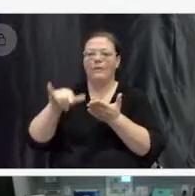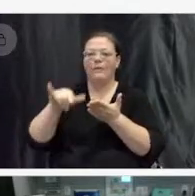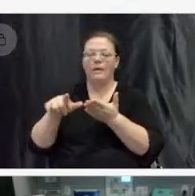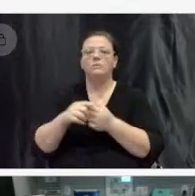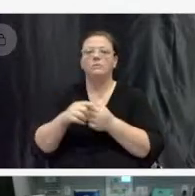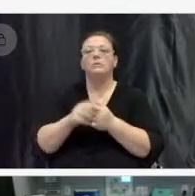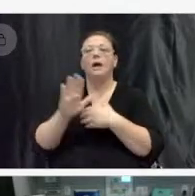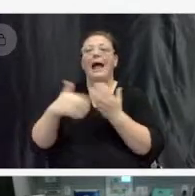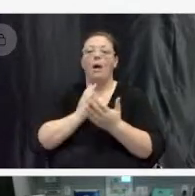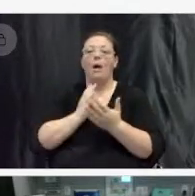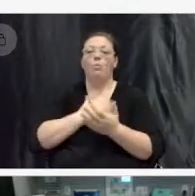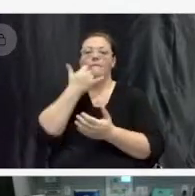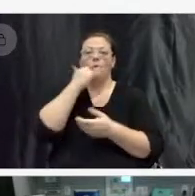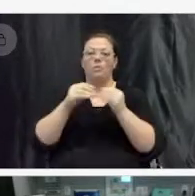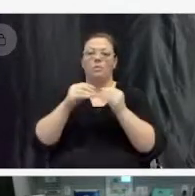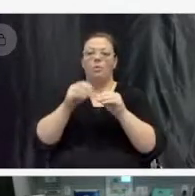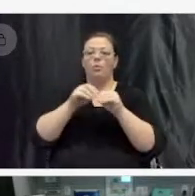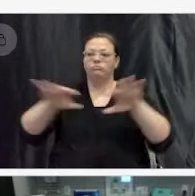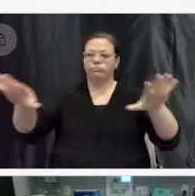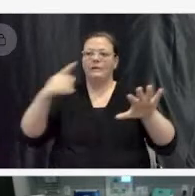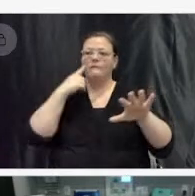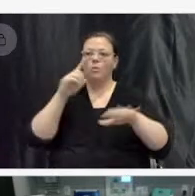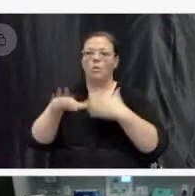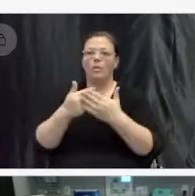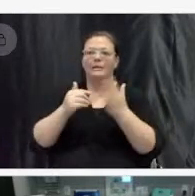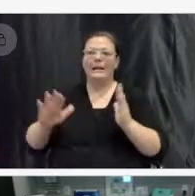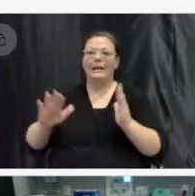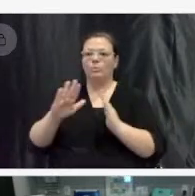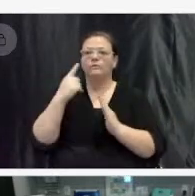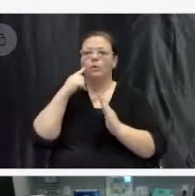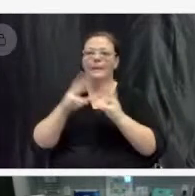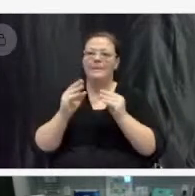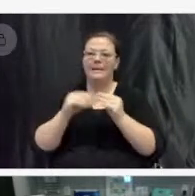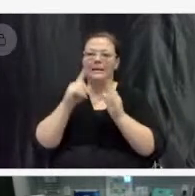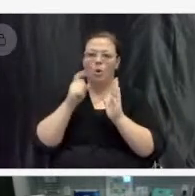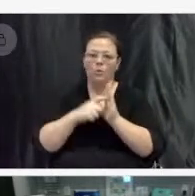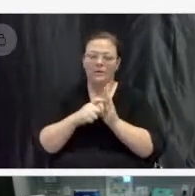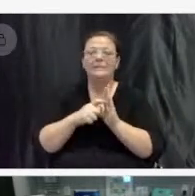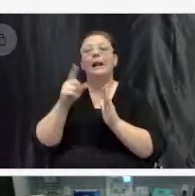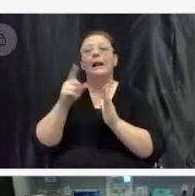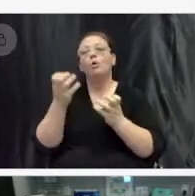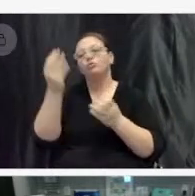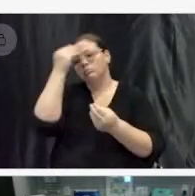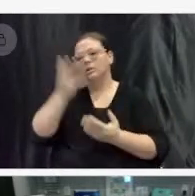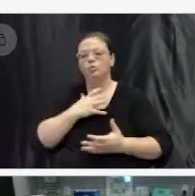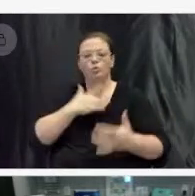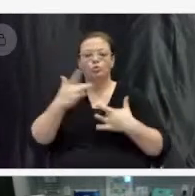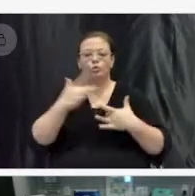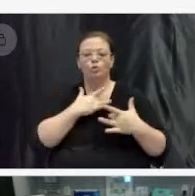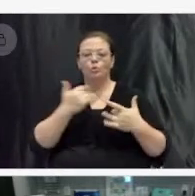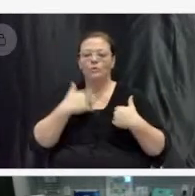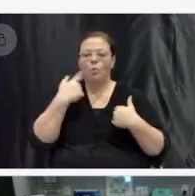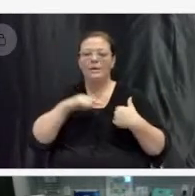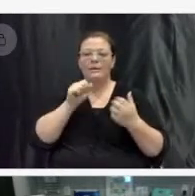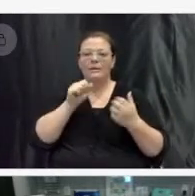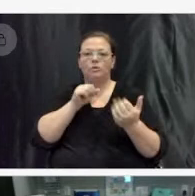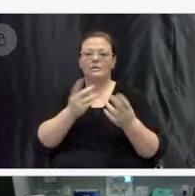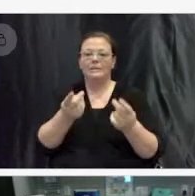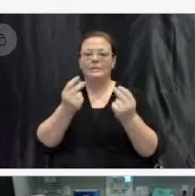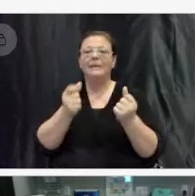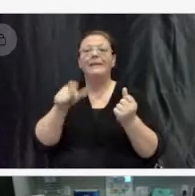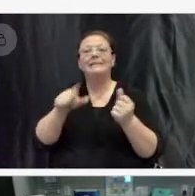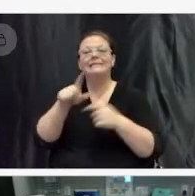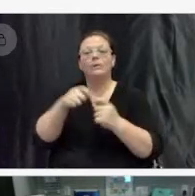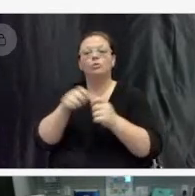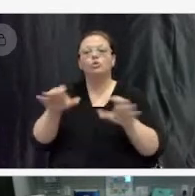on the meeting notice, and we welcome anyone to give us a call if there are any concerns that come up so we can handle it for you immediately. This is exactly what you would